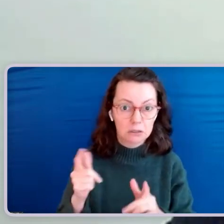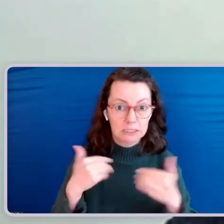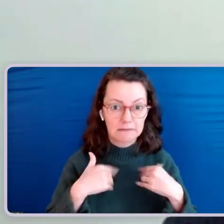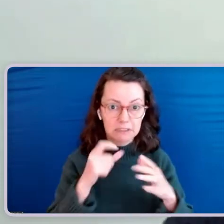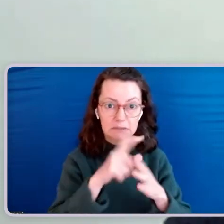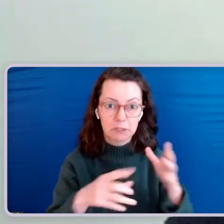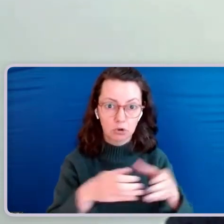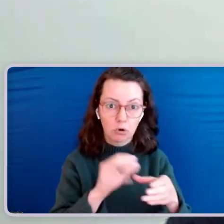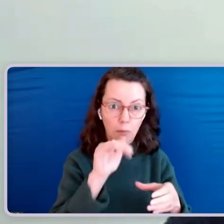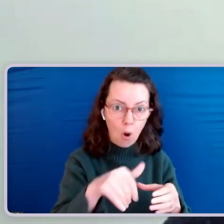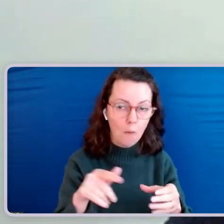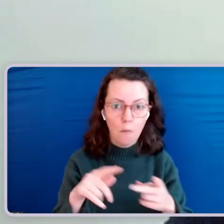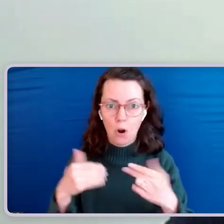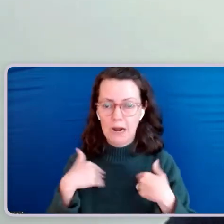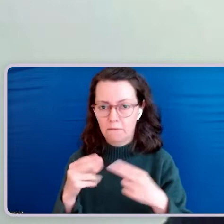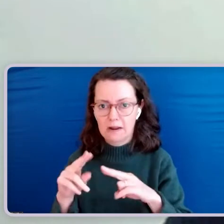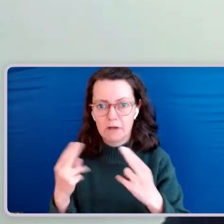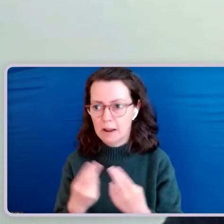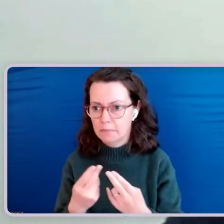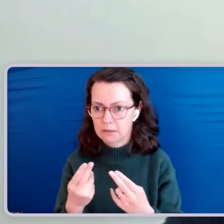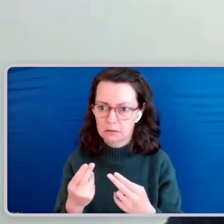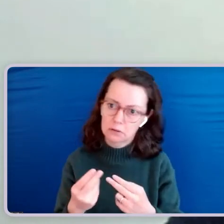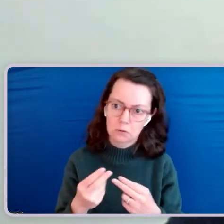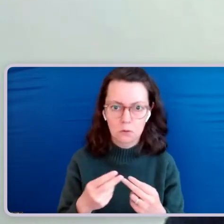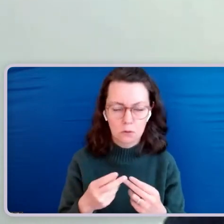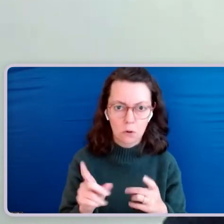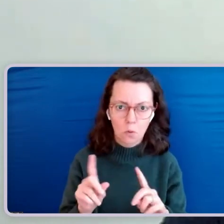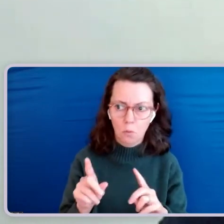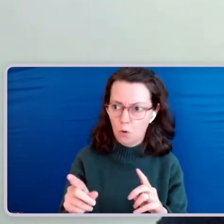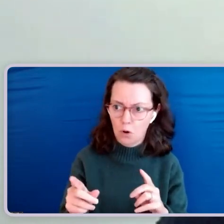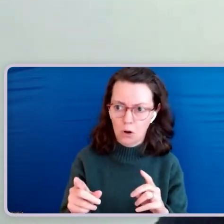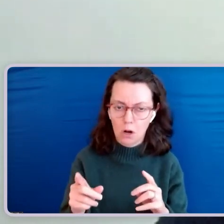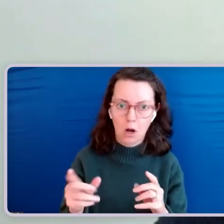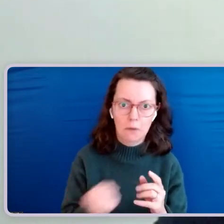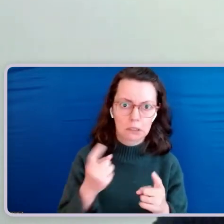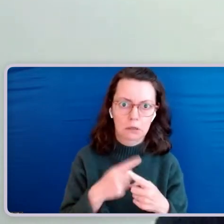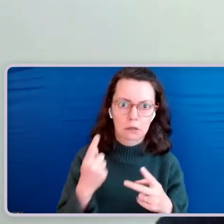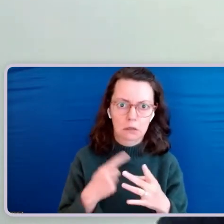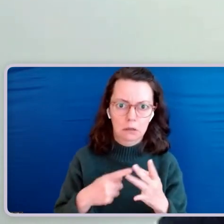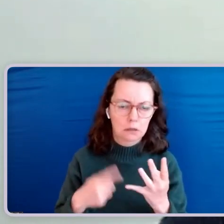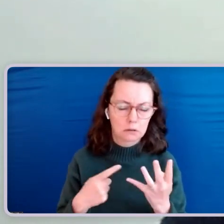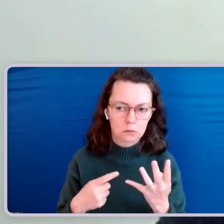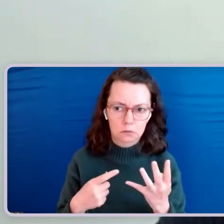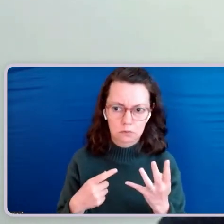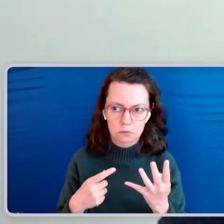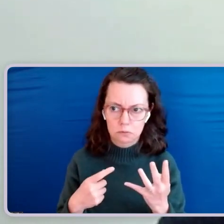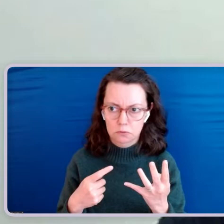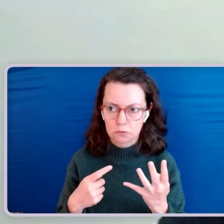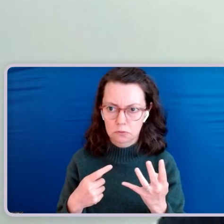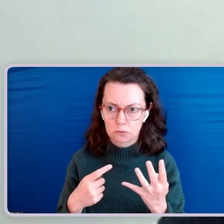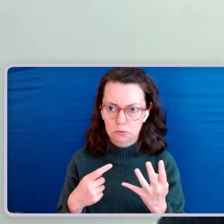family. Like, what do they have to do? Where can they find